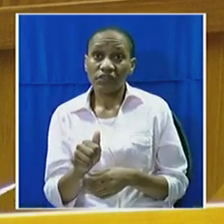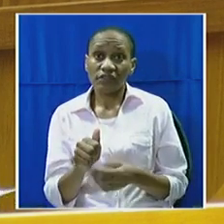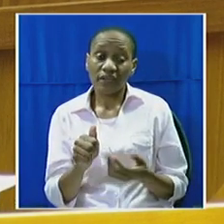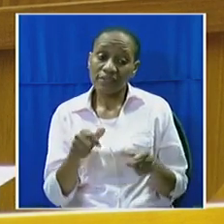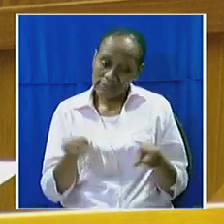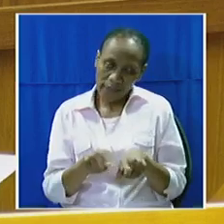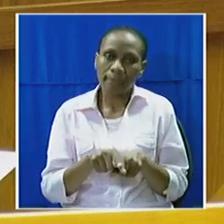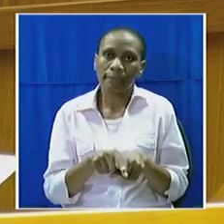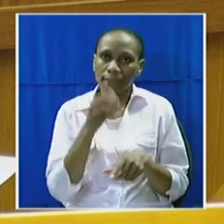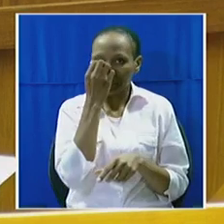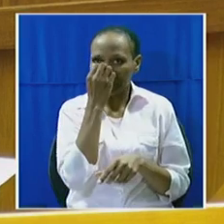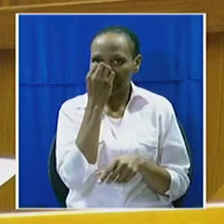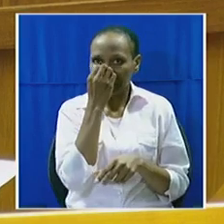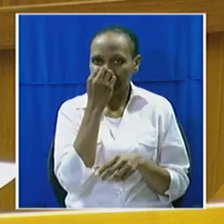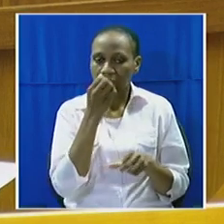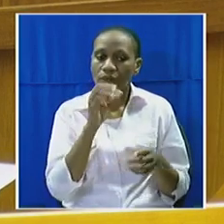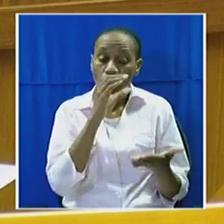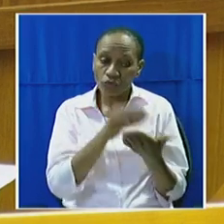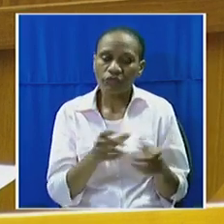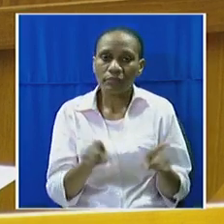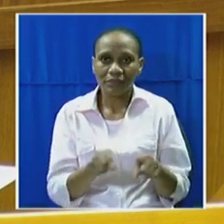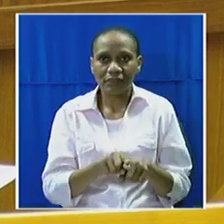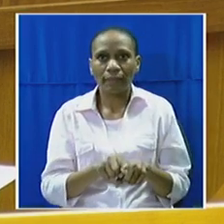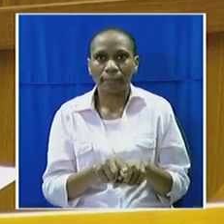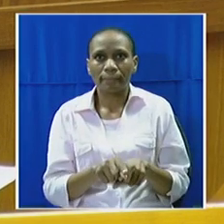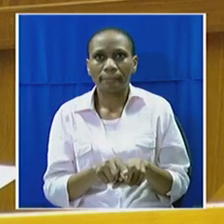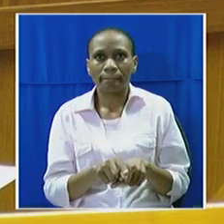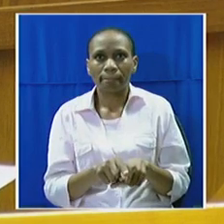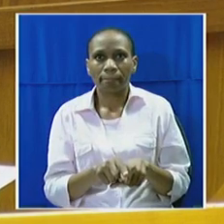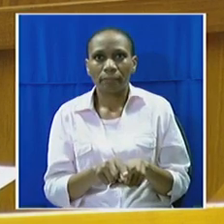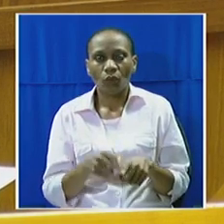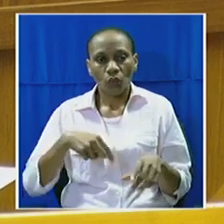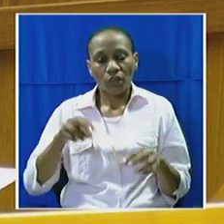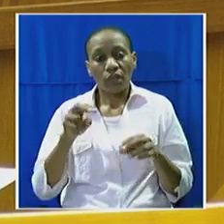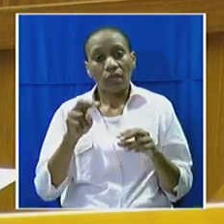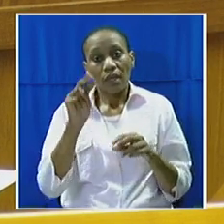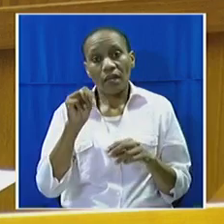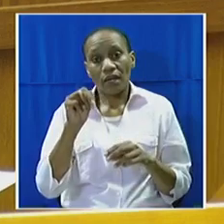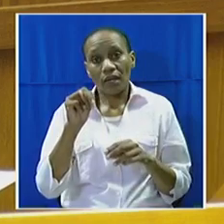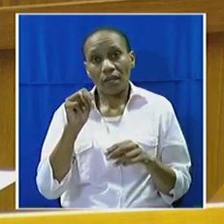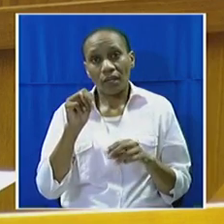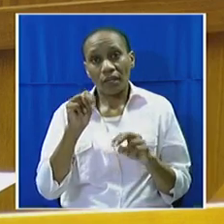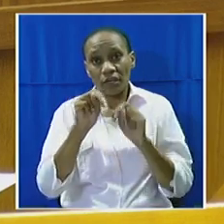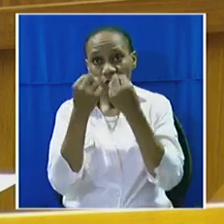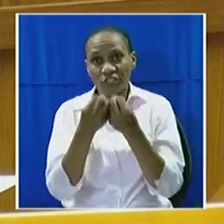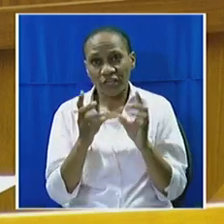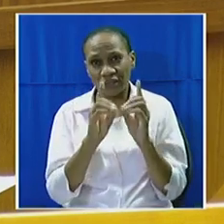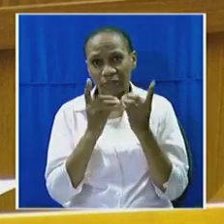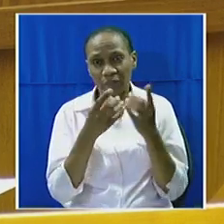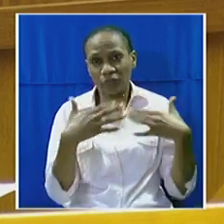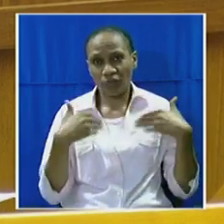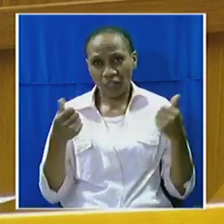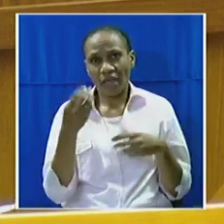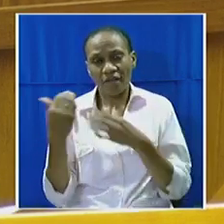context, the aforementioned is true given the role and the success of the National Department of Health, which is constitutionally tasked